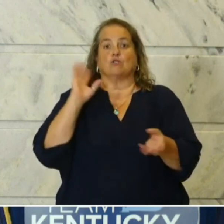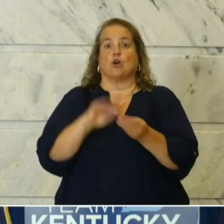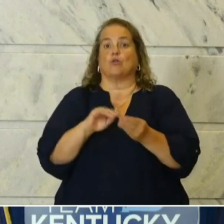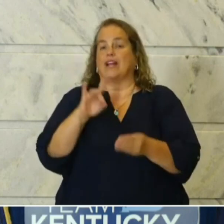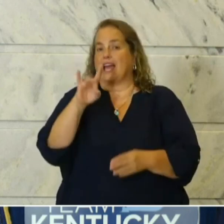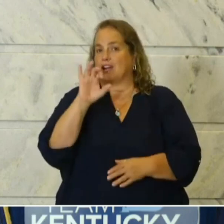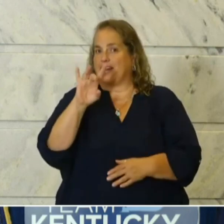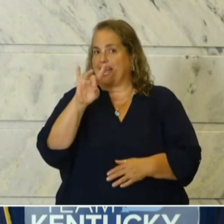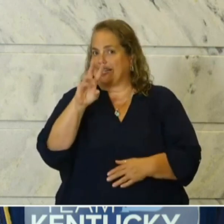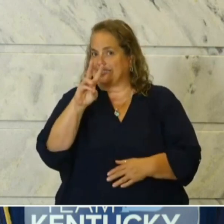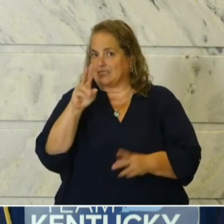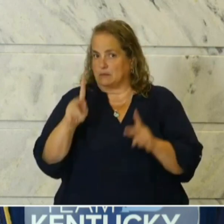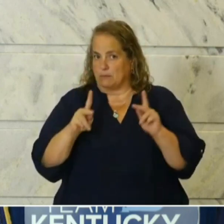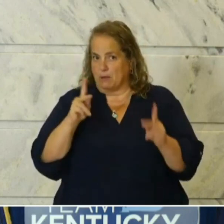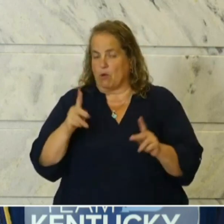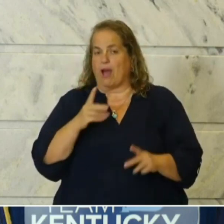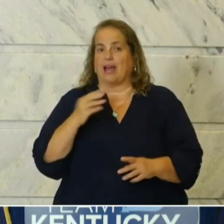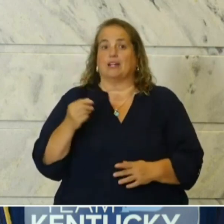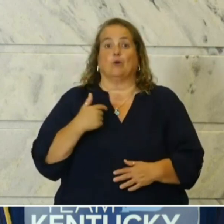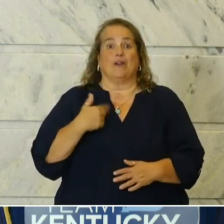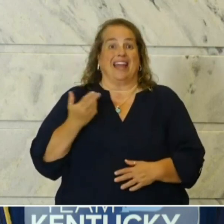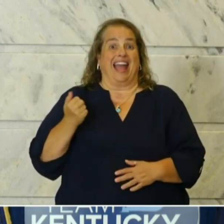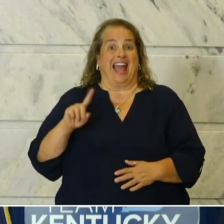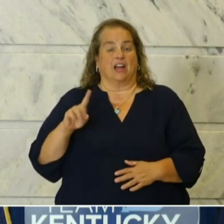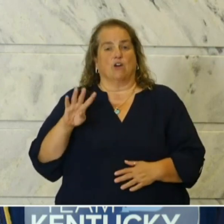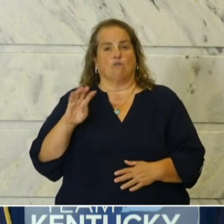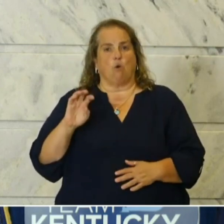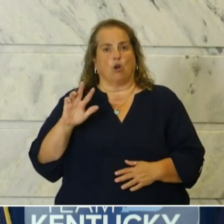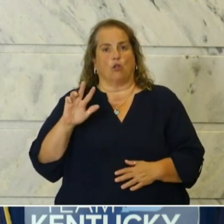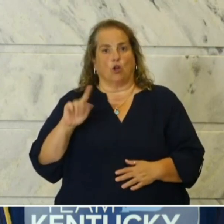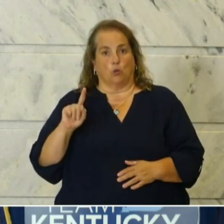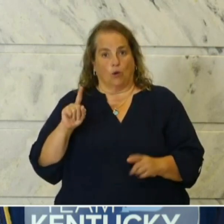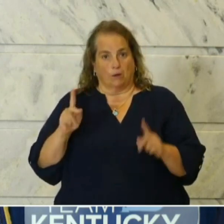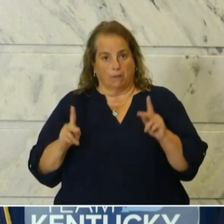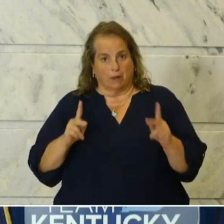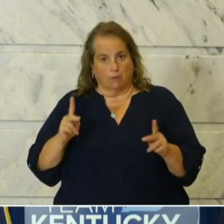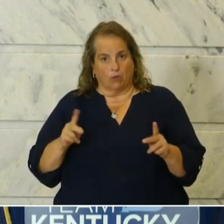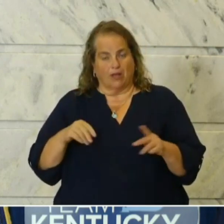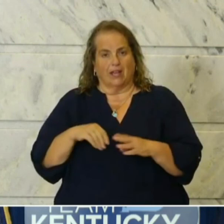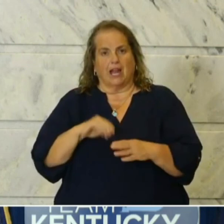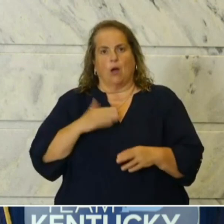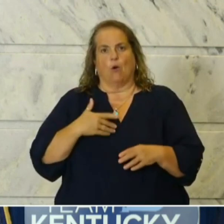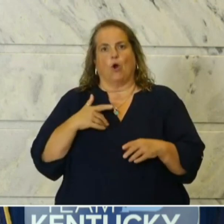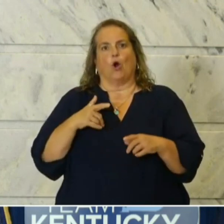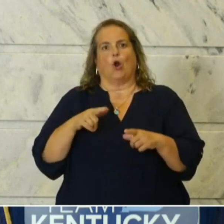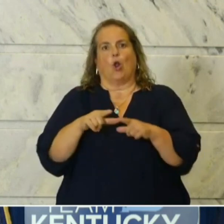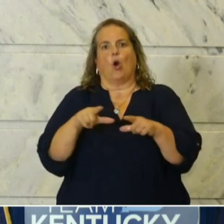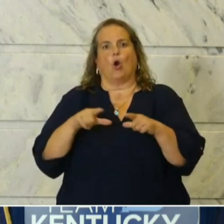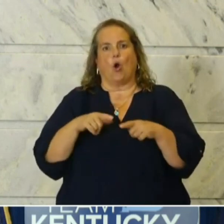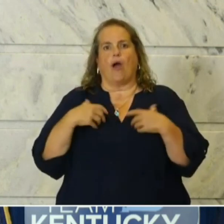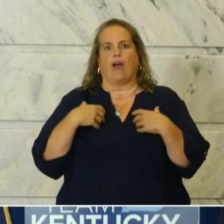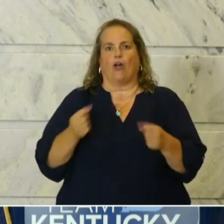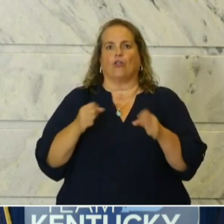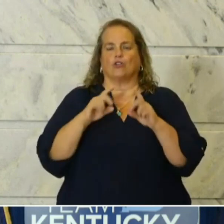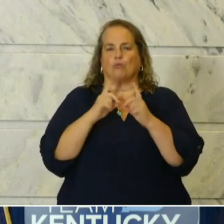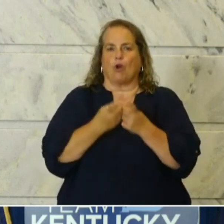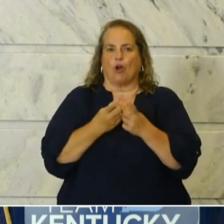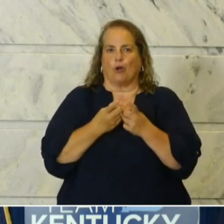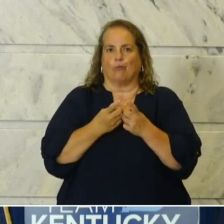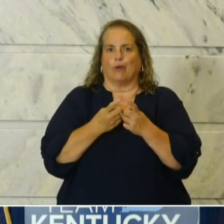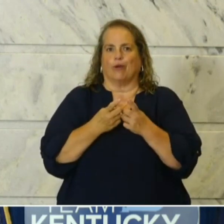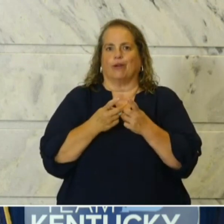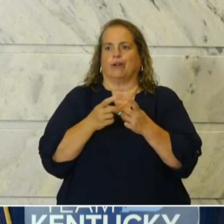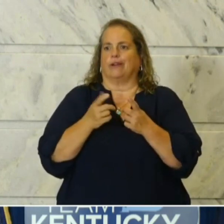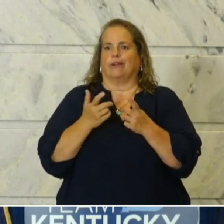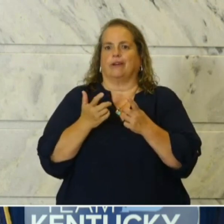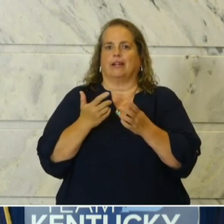people. We had 431 folks in our local health departments around the